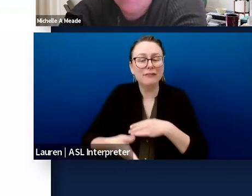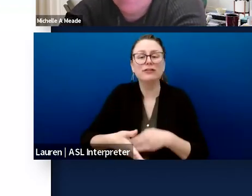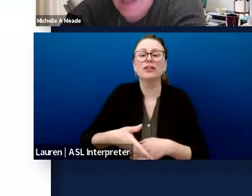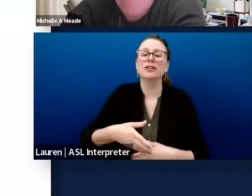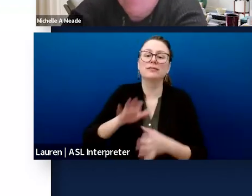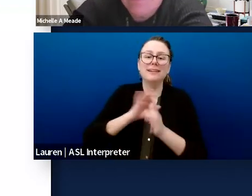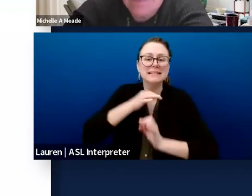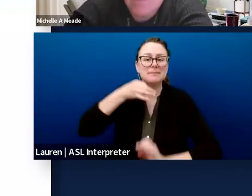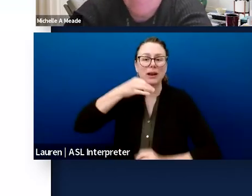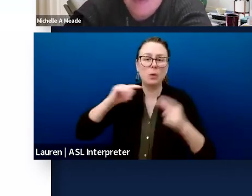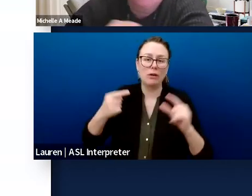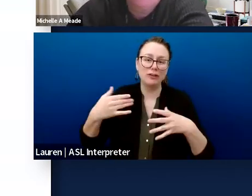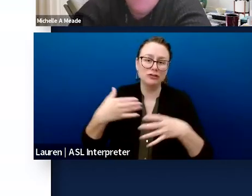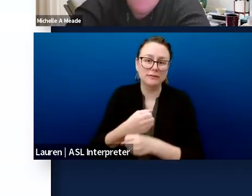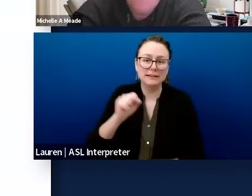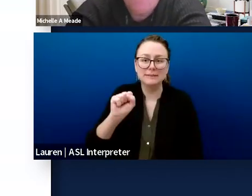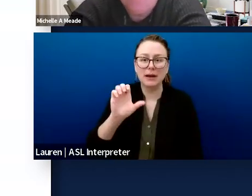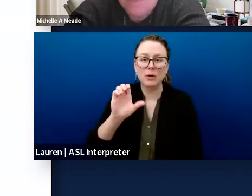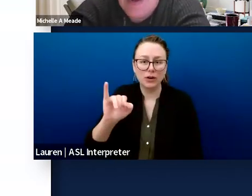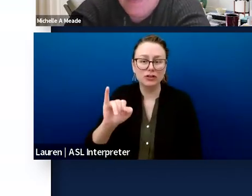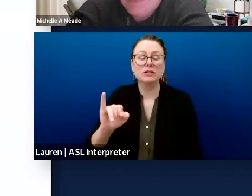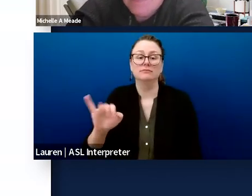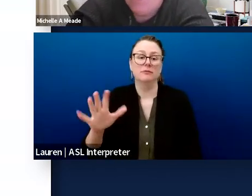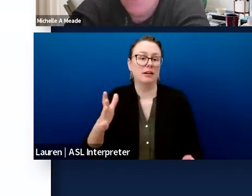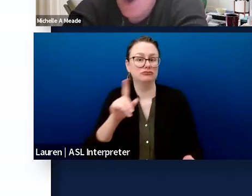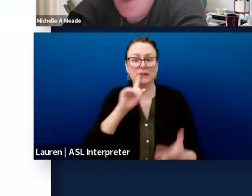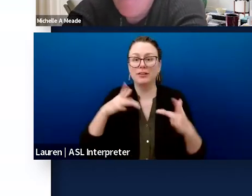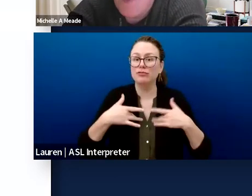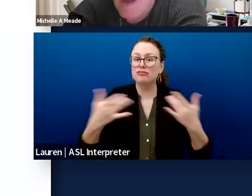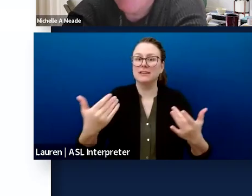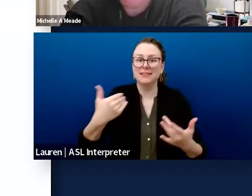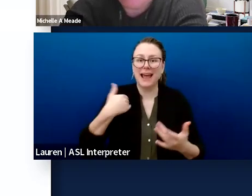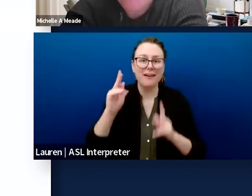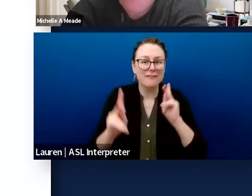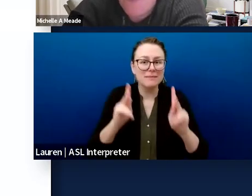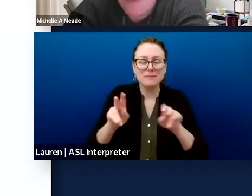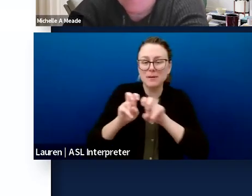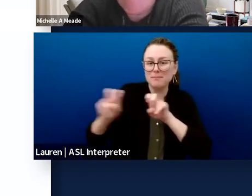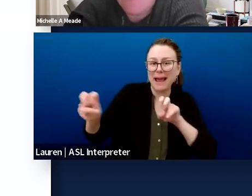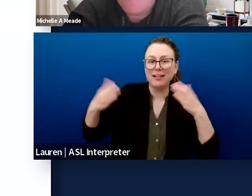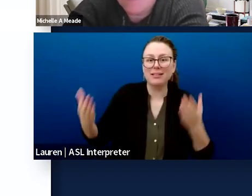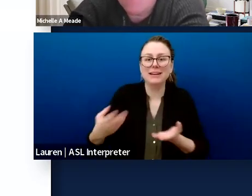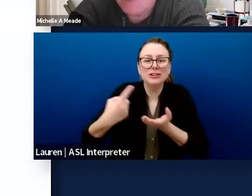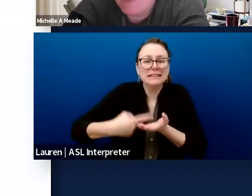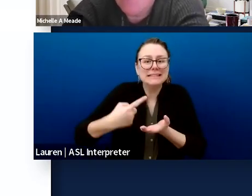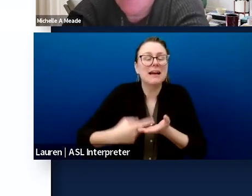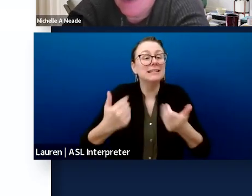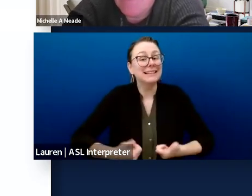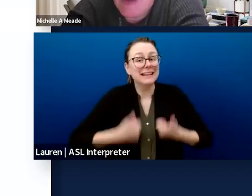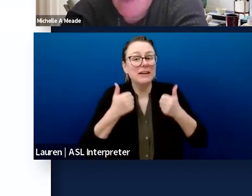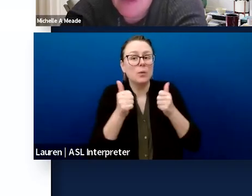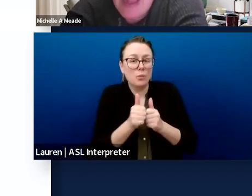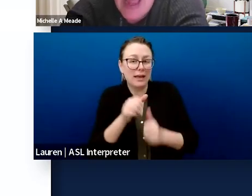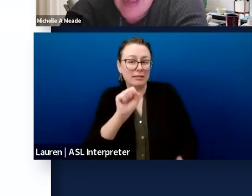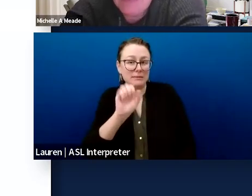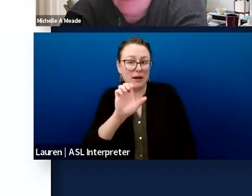very pleased to have a distinguished panel with you today to talk both about living with spinal cord injury and